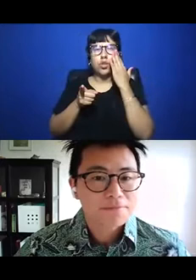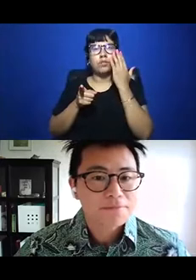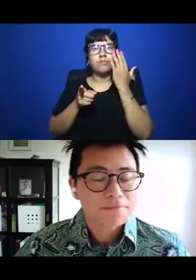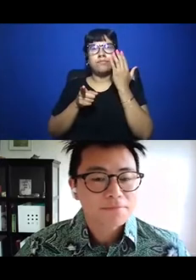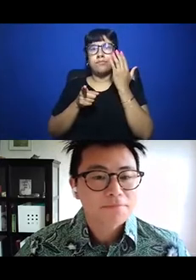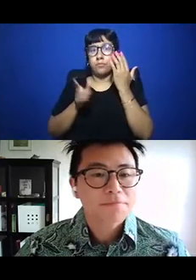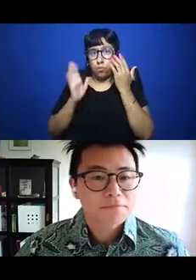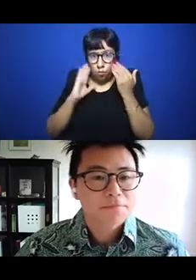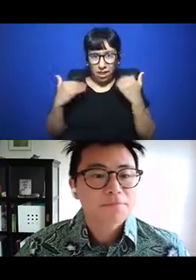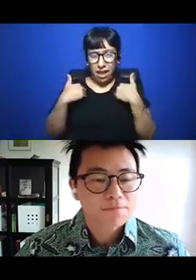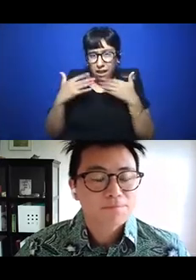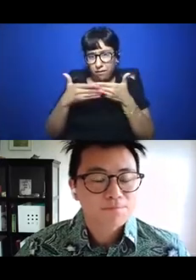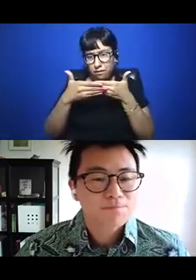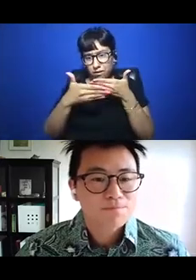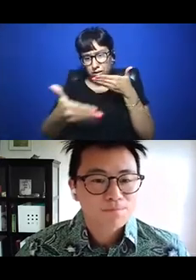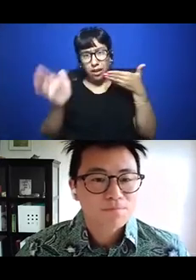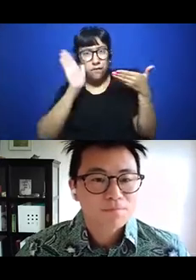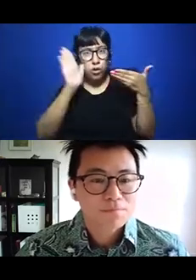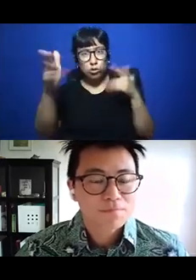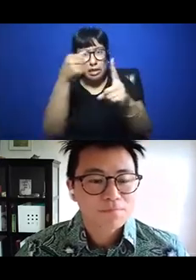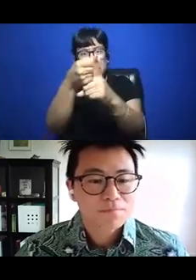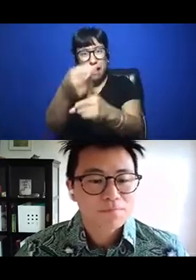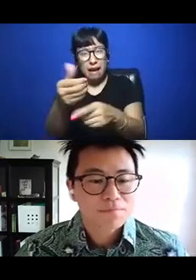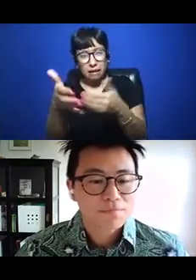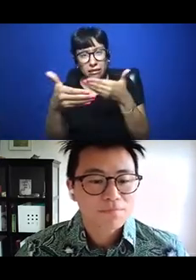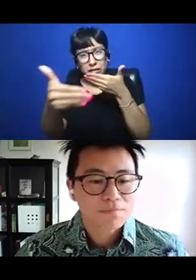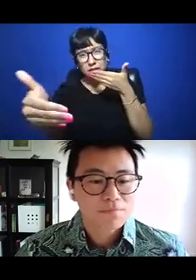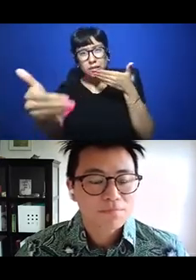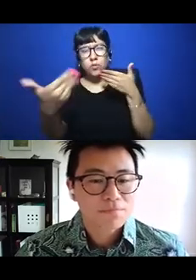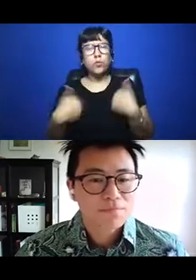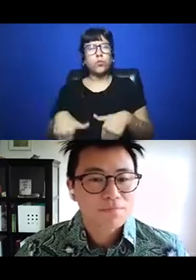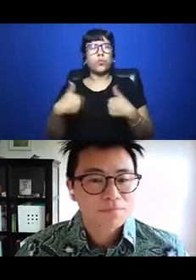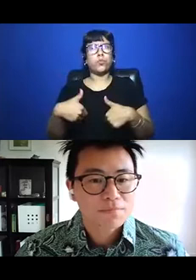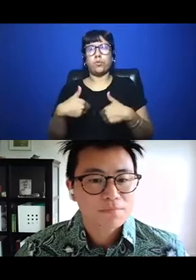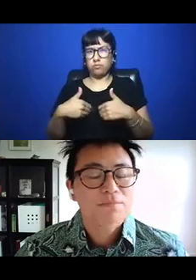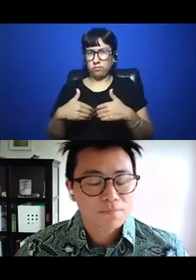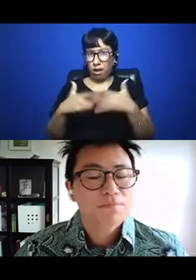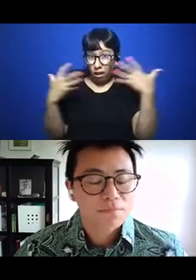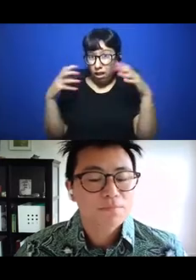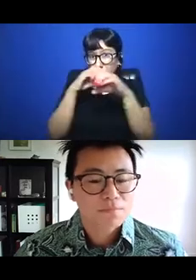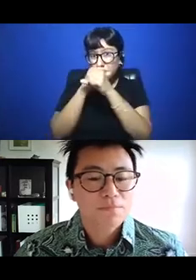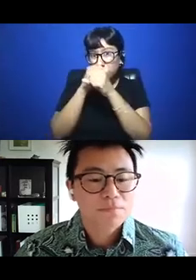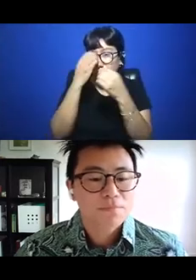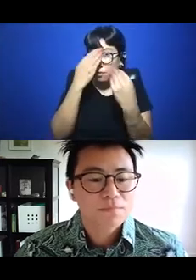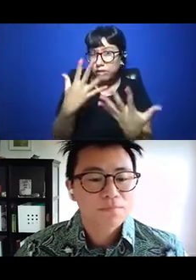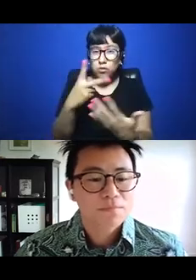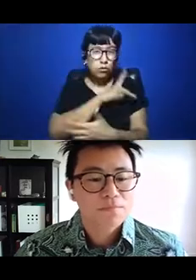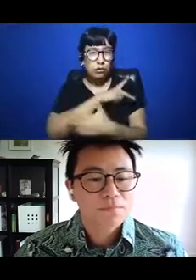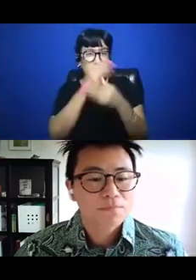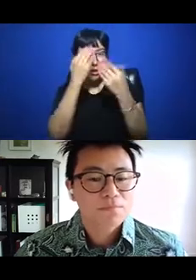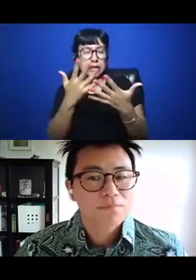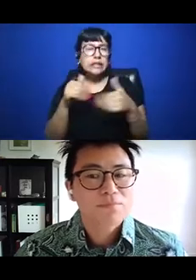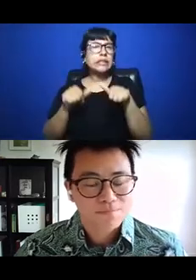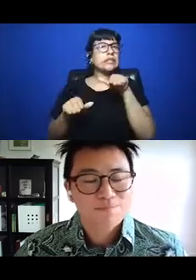future impacts with that information and how personal and confidential it was. So I guess a lot of